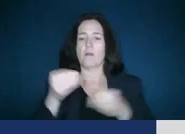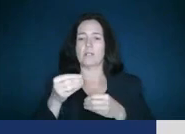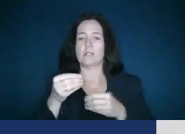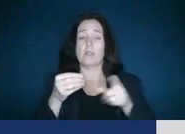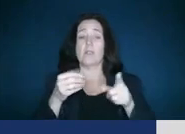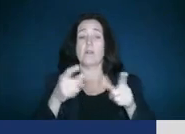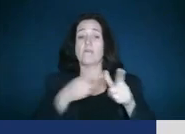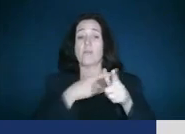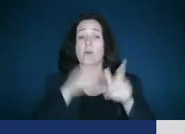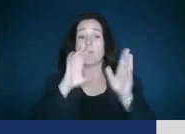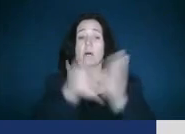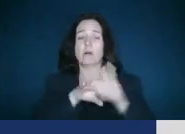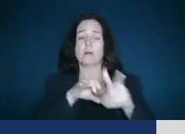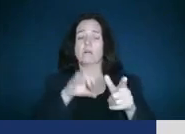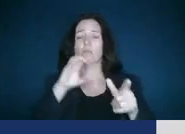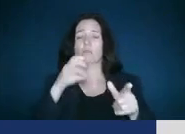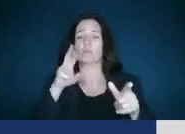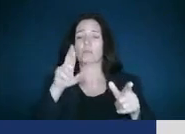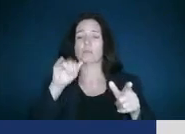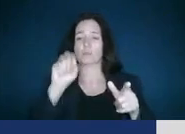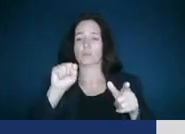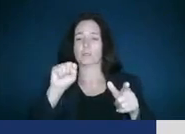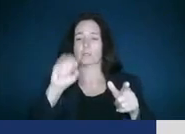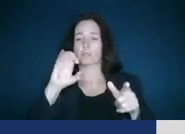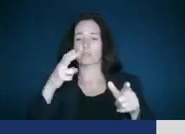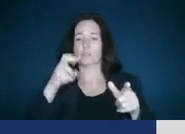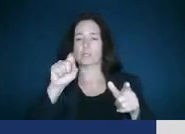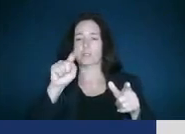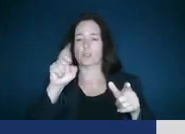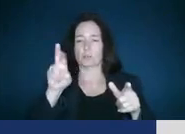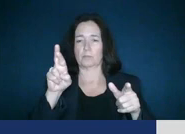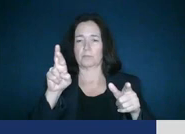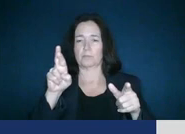first photograph is one of Chris Chester.